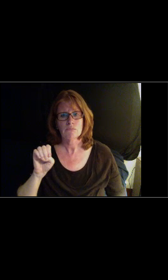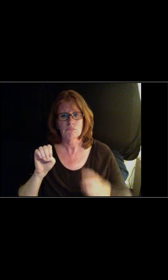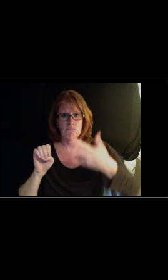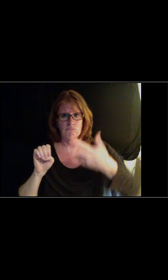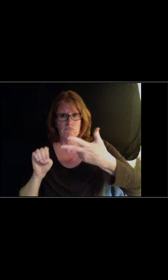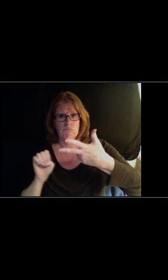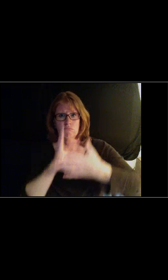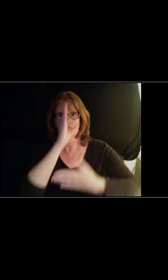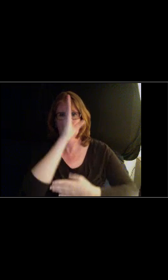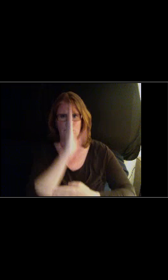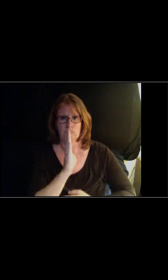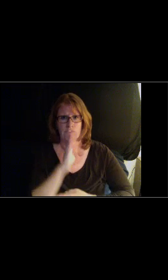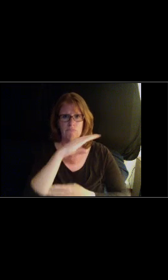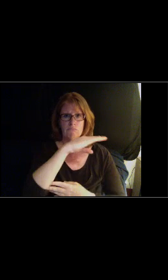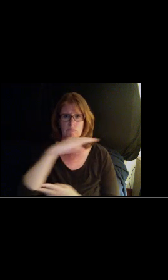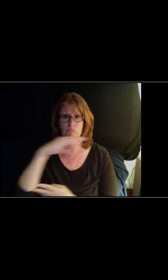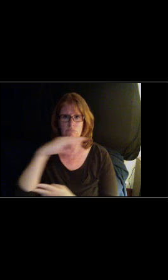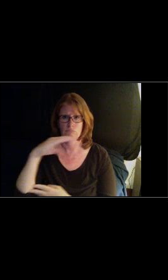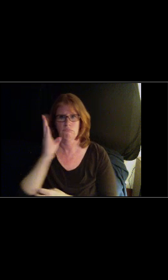Lee,